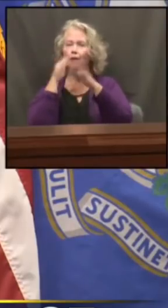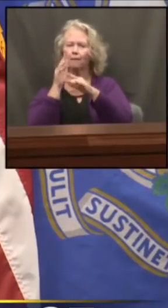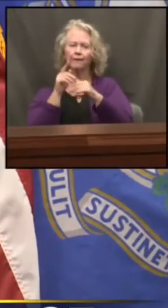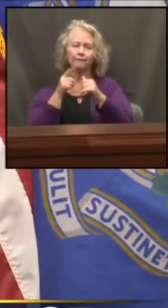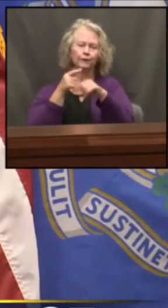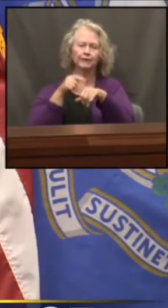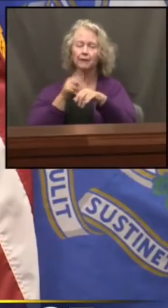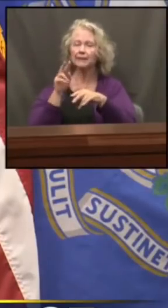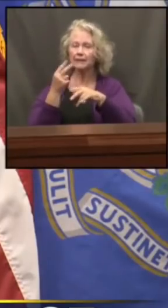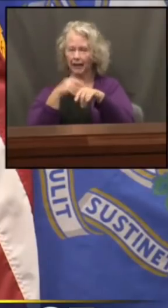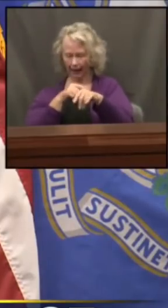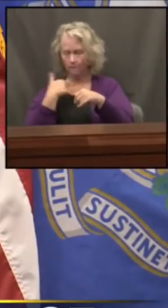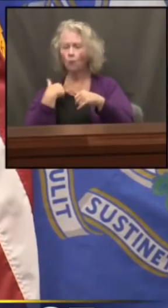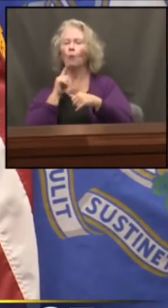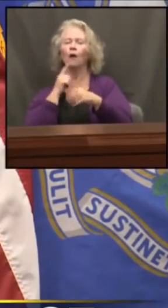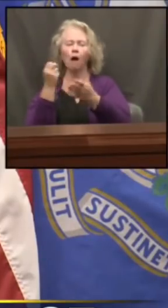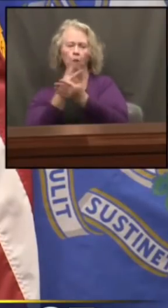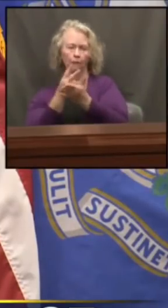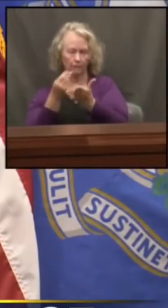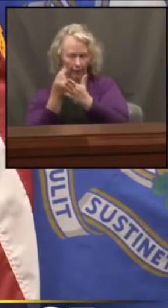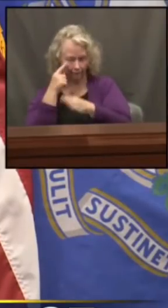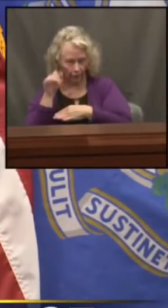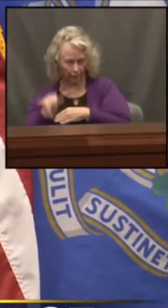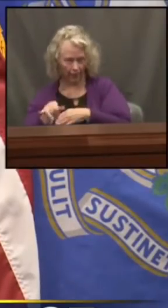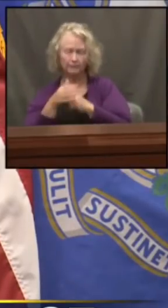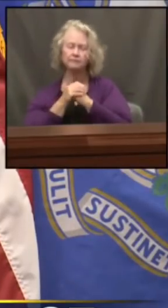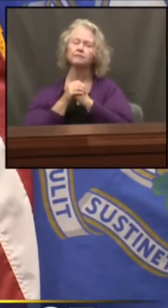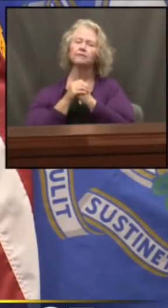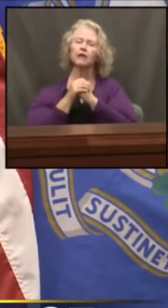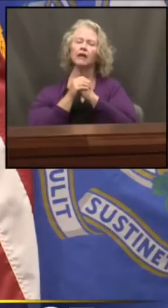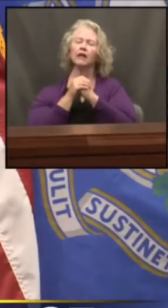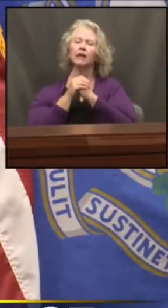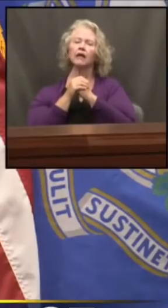millions of dollars additional for that. And speaking of which,